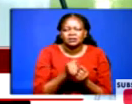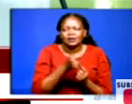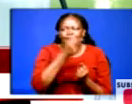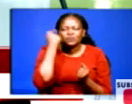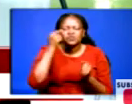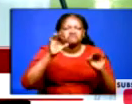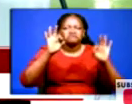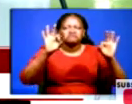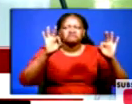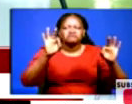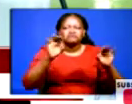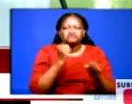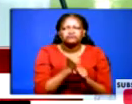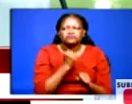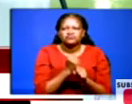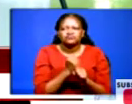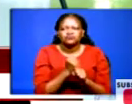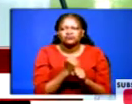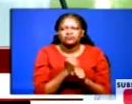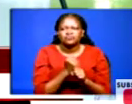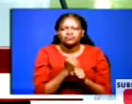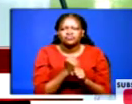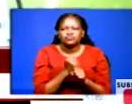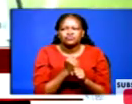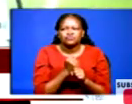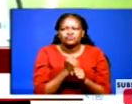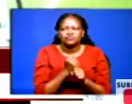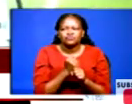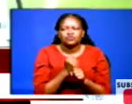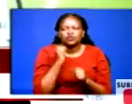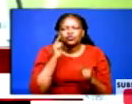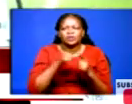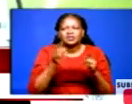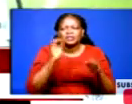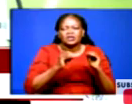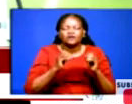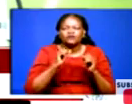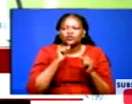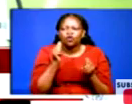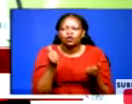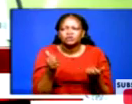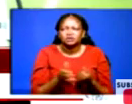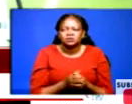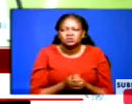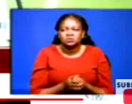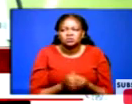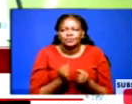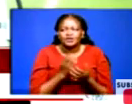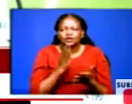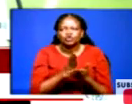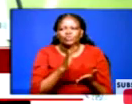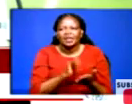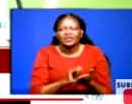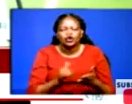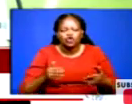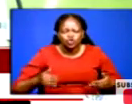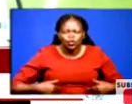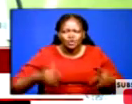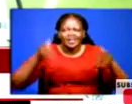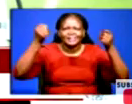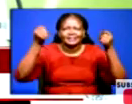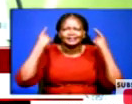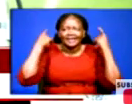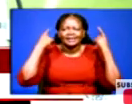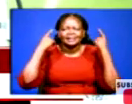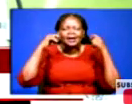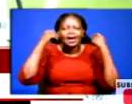performance. They saved the elections. If we don't actually ensure that young people understand